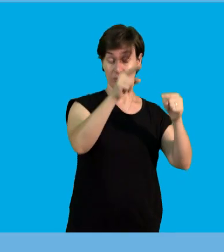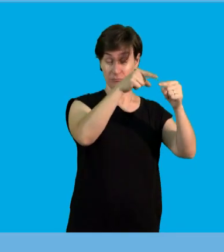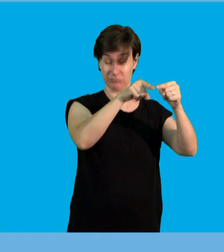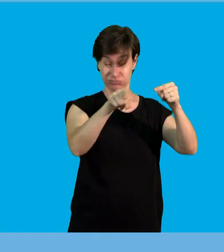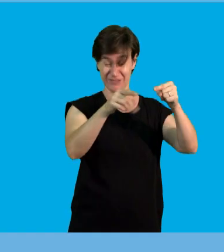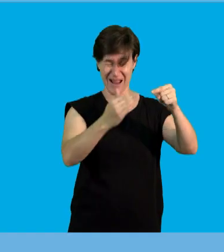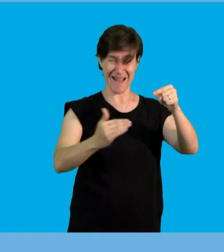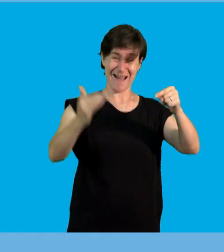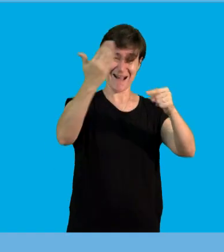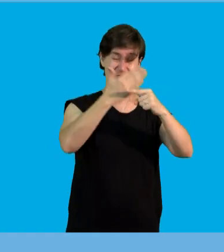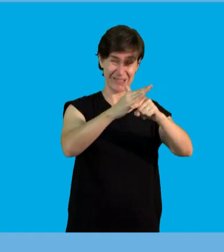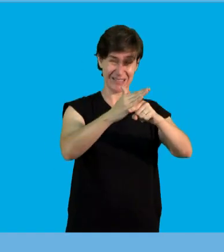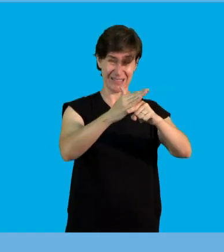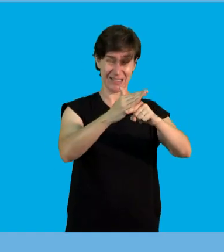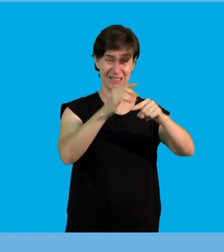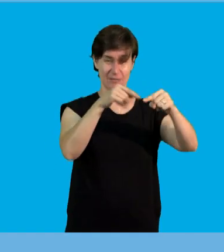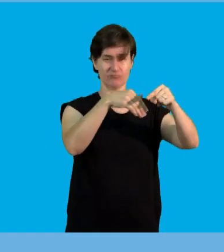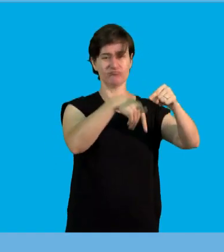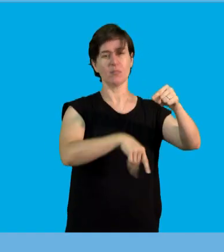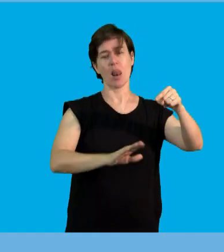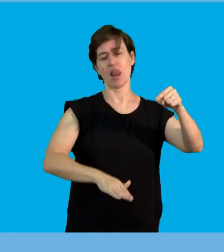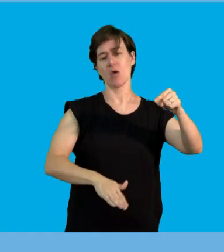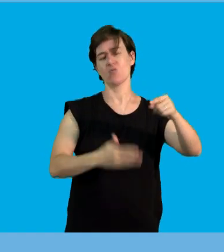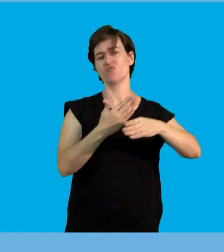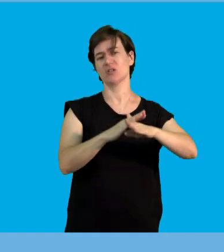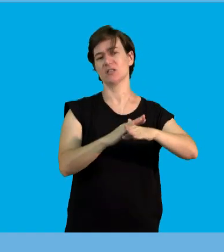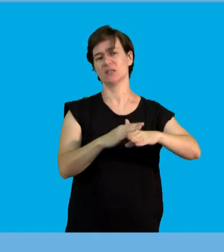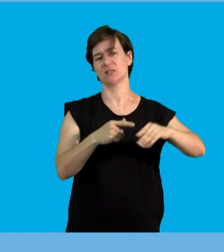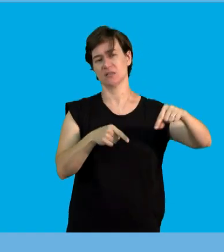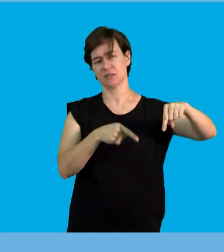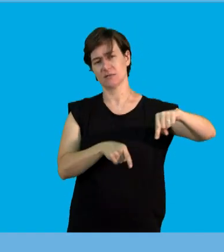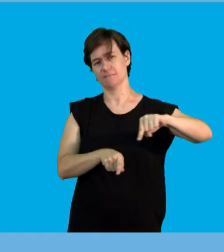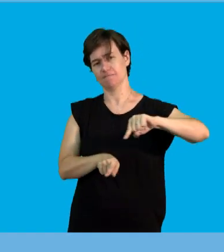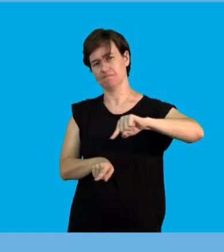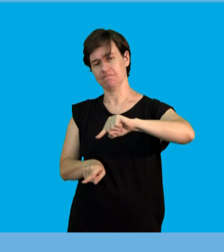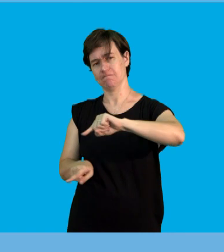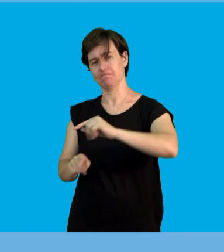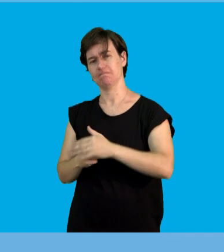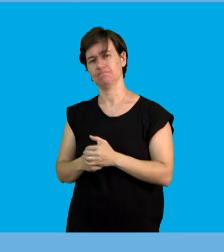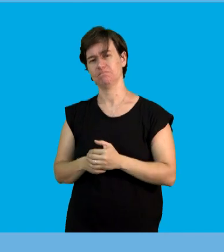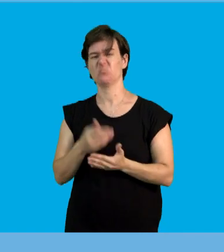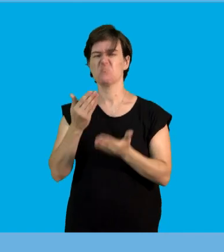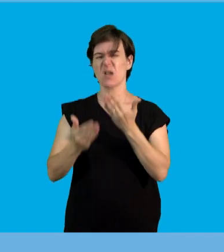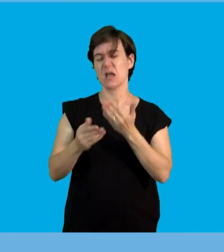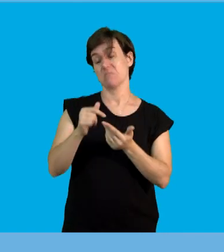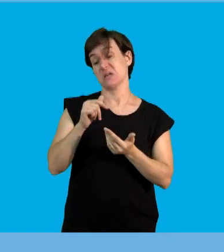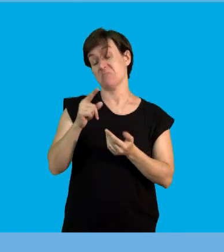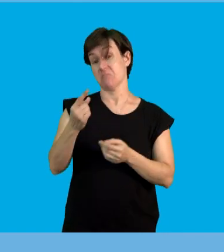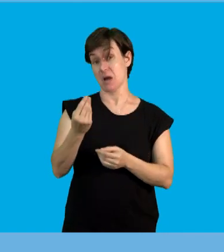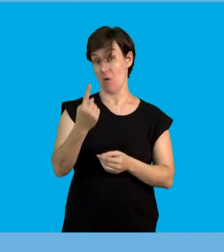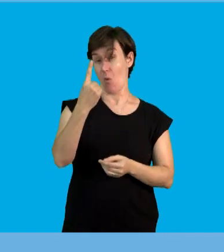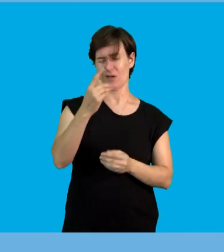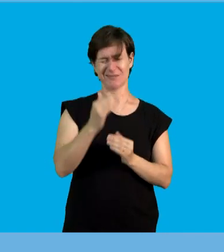passing through that resistor is going to be low. So that means if we label this as resistor number one and resistor number